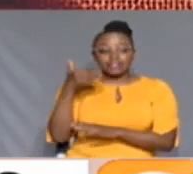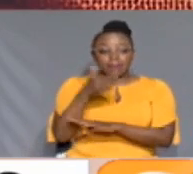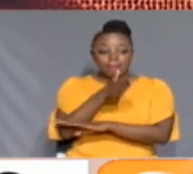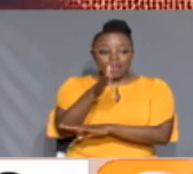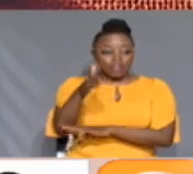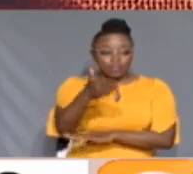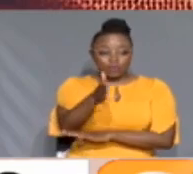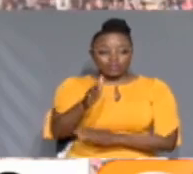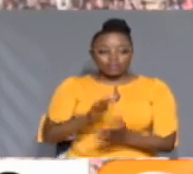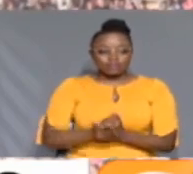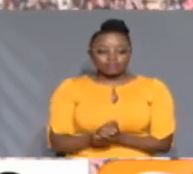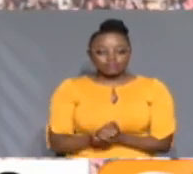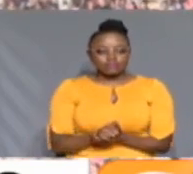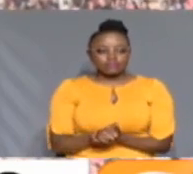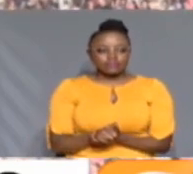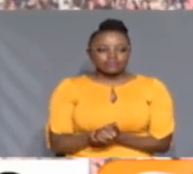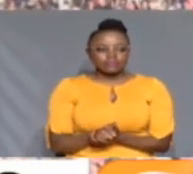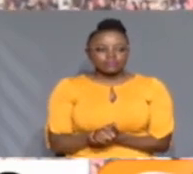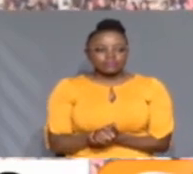race.